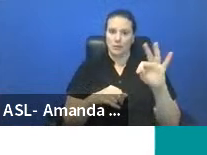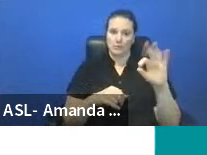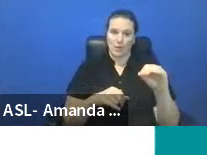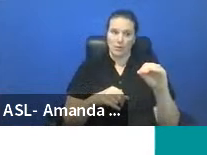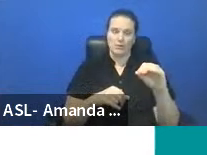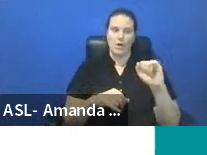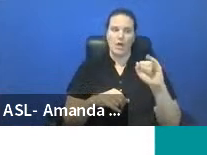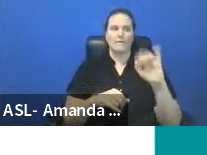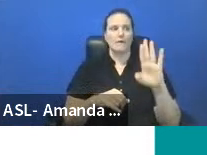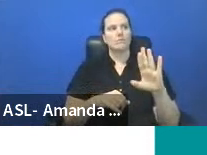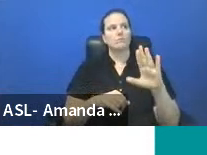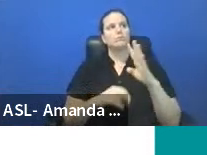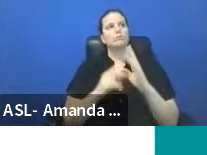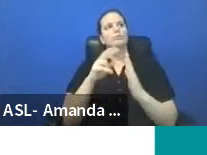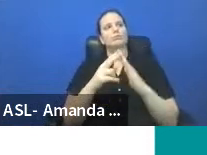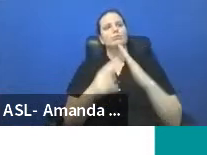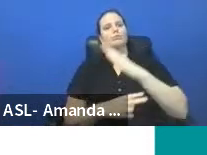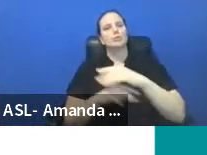info@interstatebridge.org.